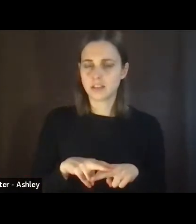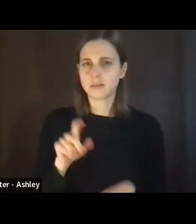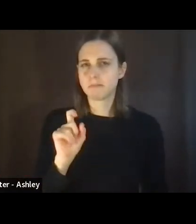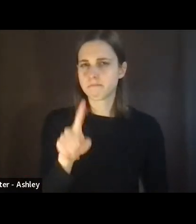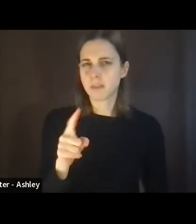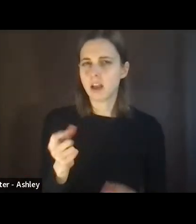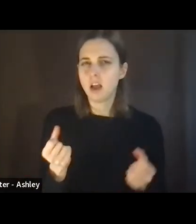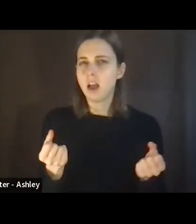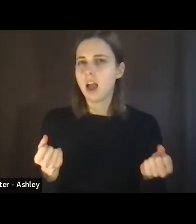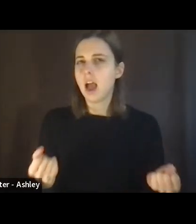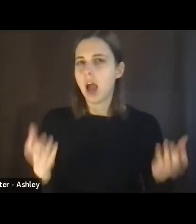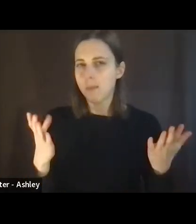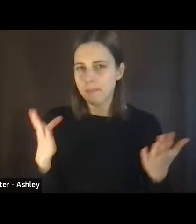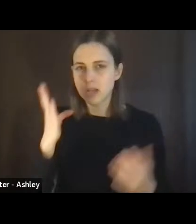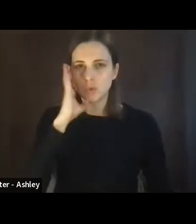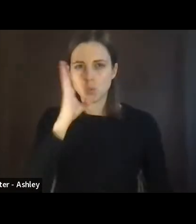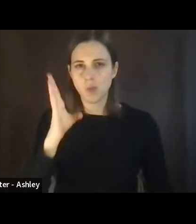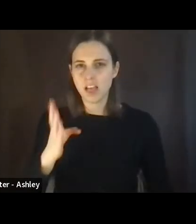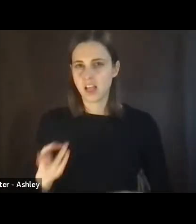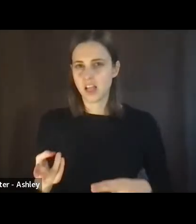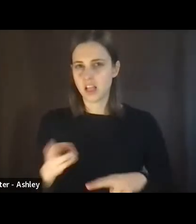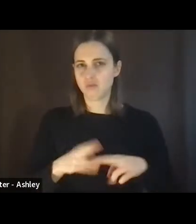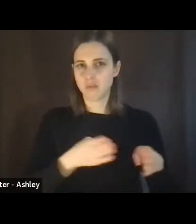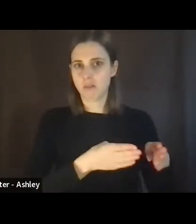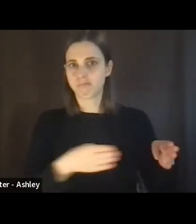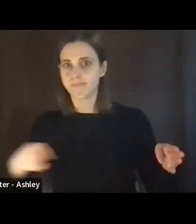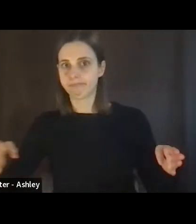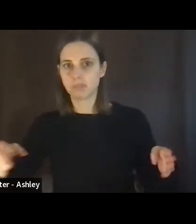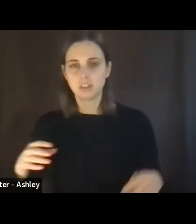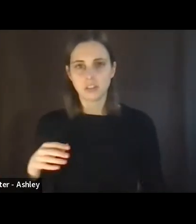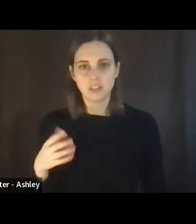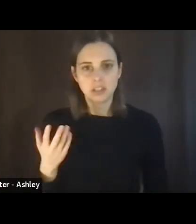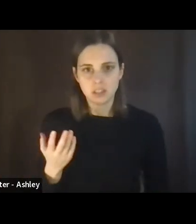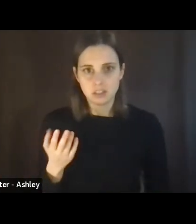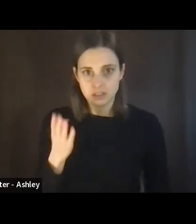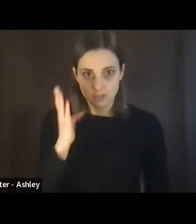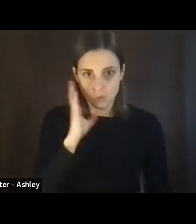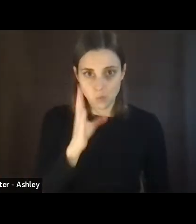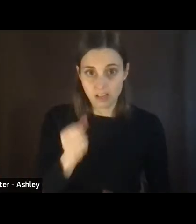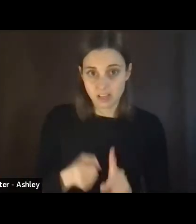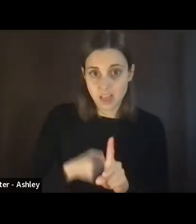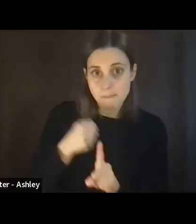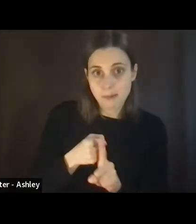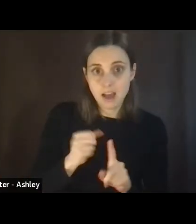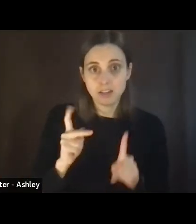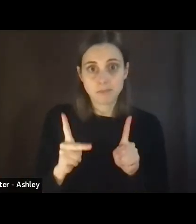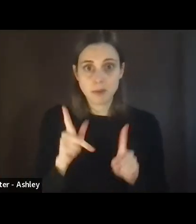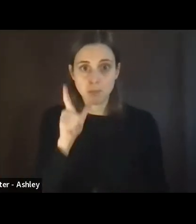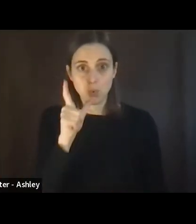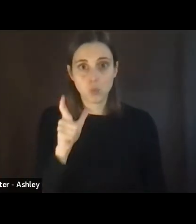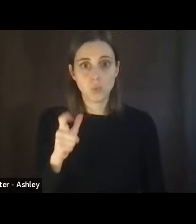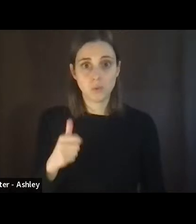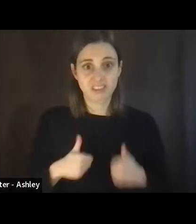footprint? And is that going to be a problem for residents and businesses who are really close to the bridge?